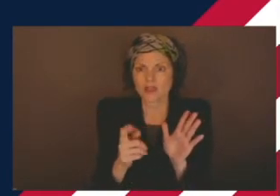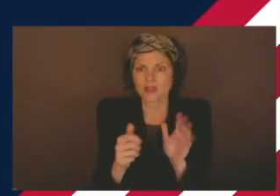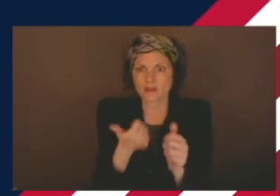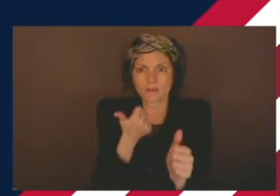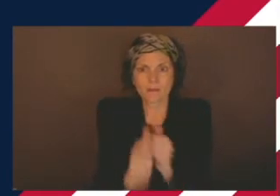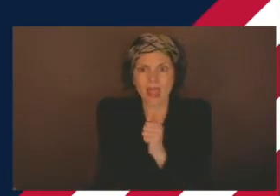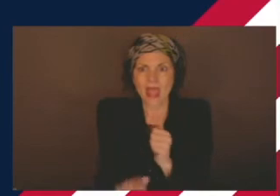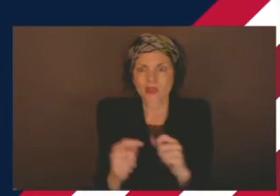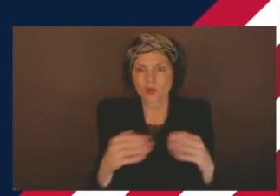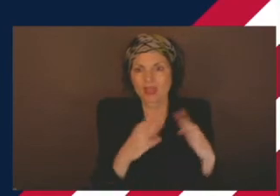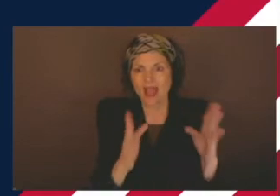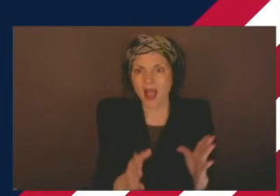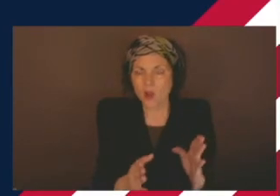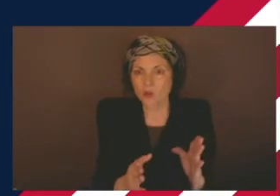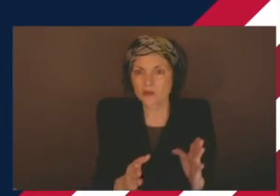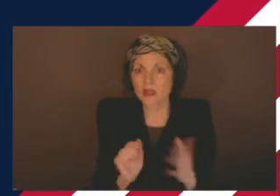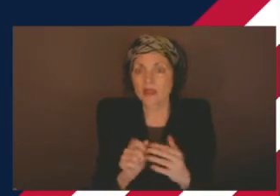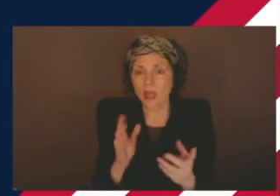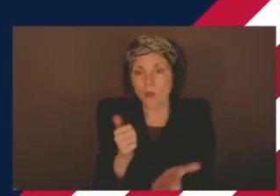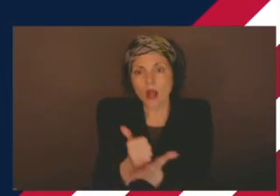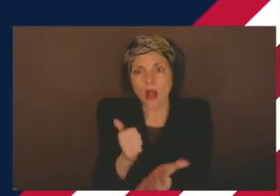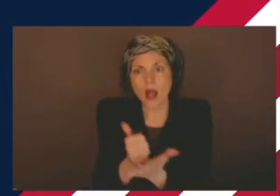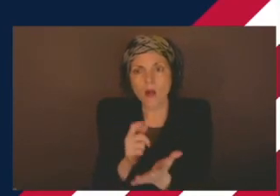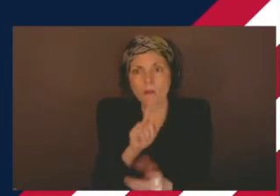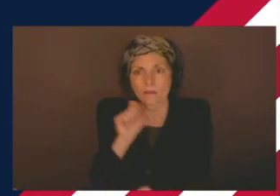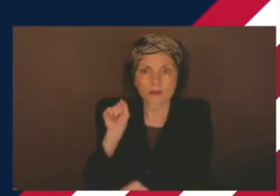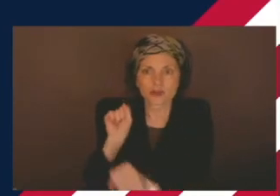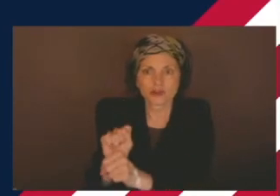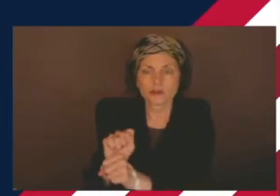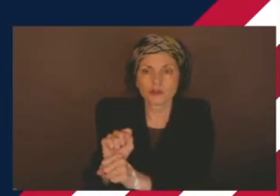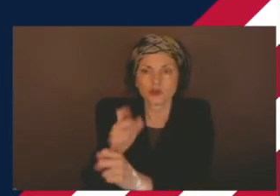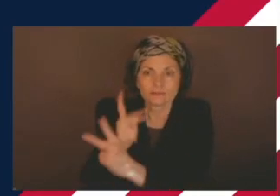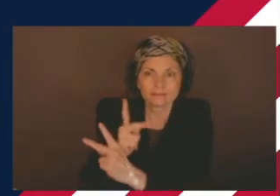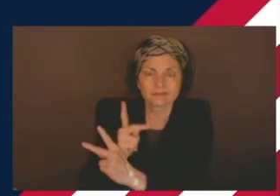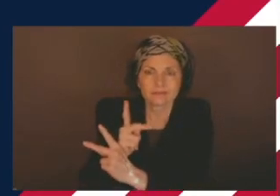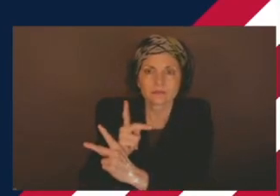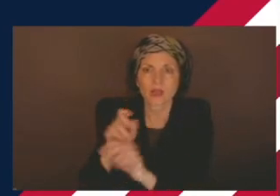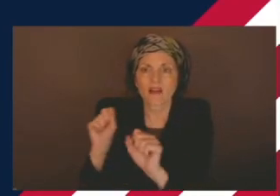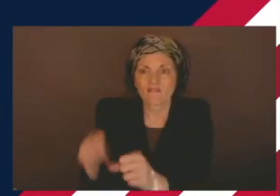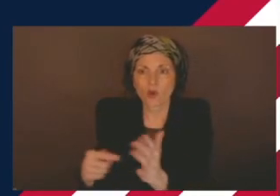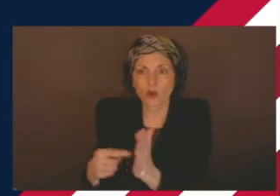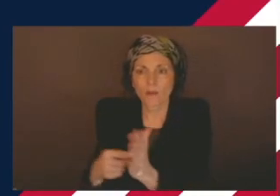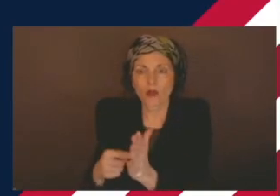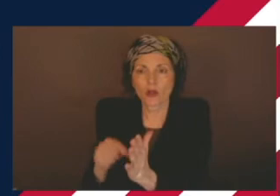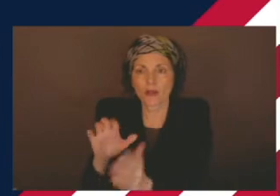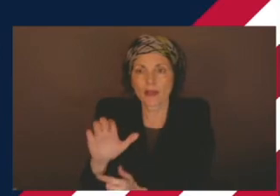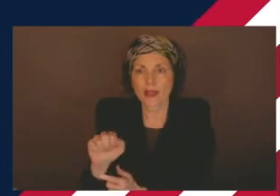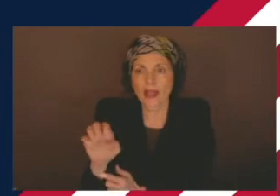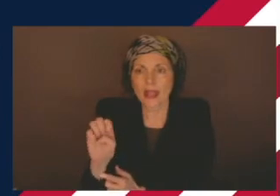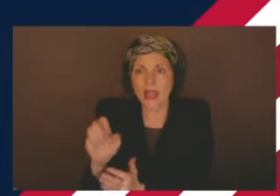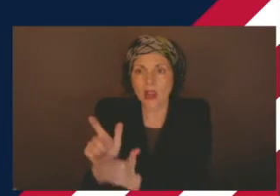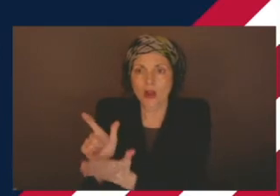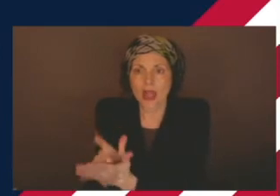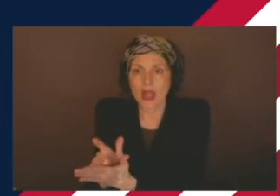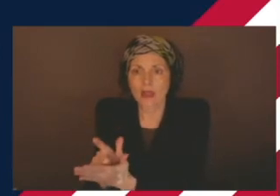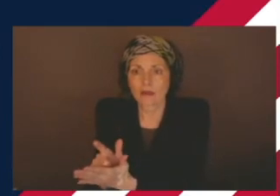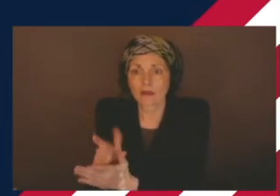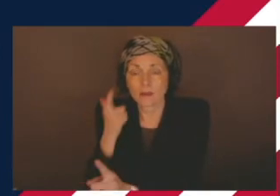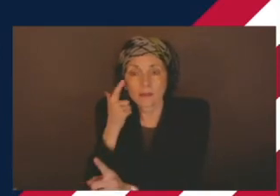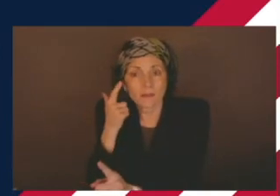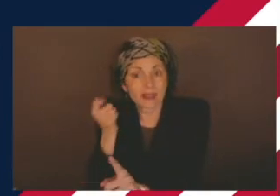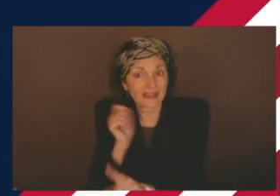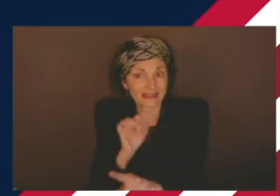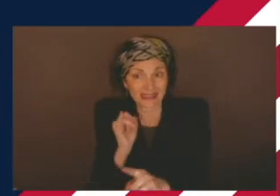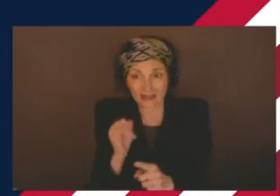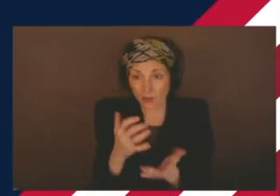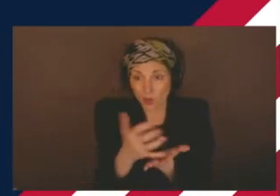up the Affordable Care Act, because if you make a certain amount of money, you fall into a gap where you don't